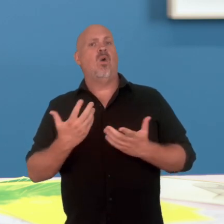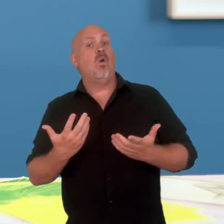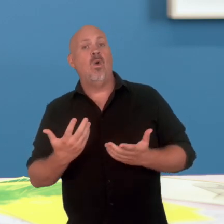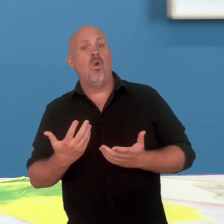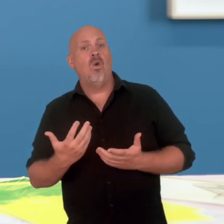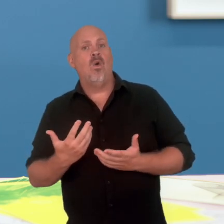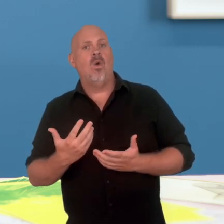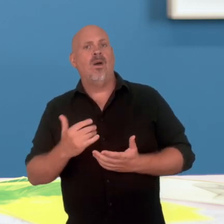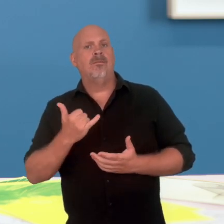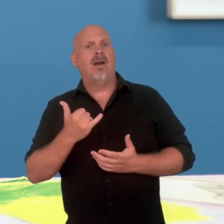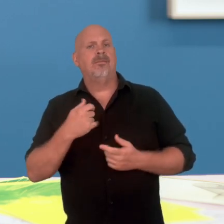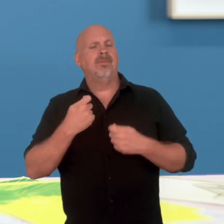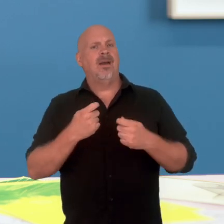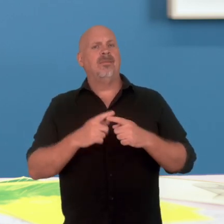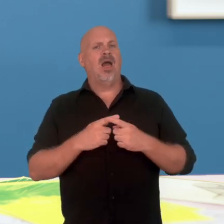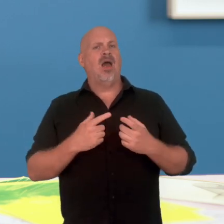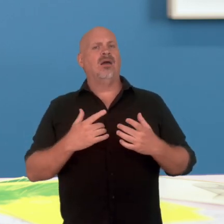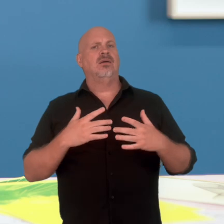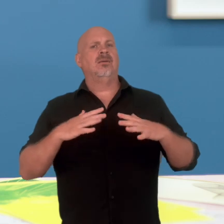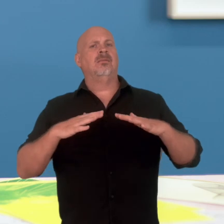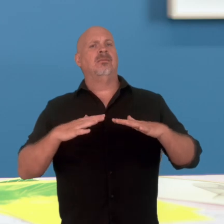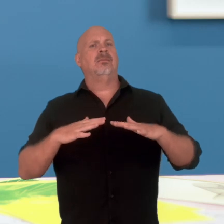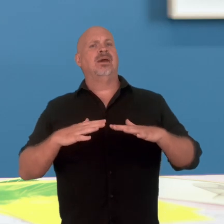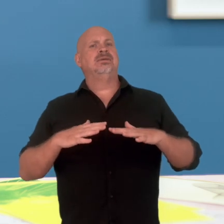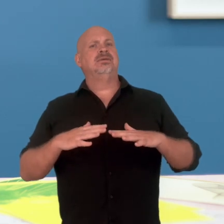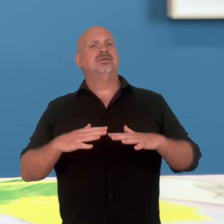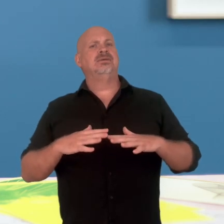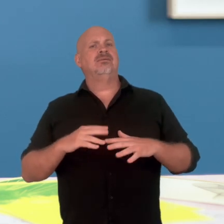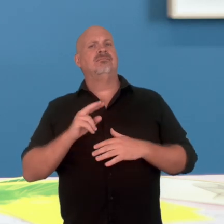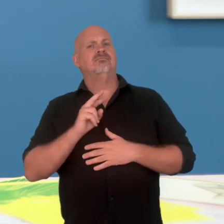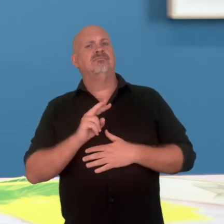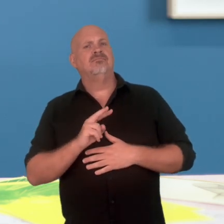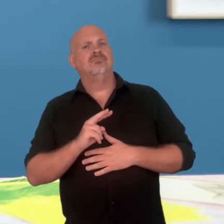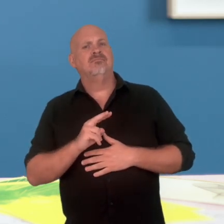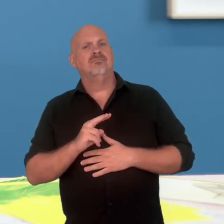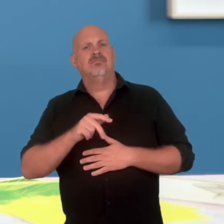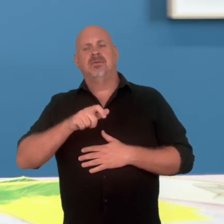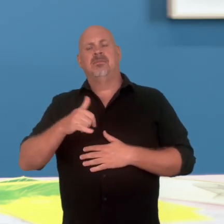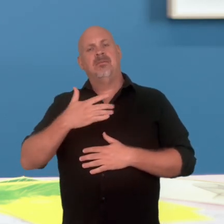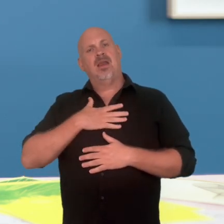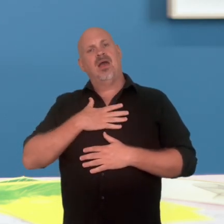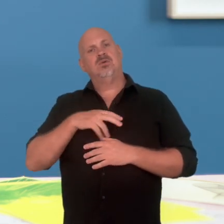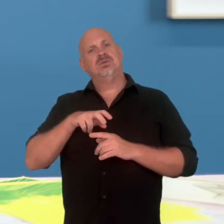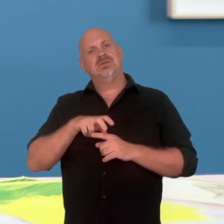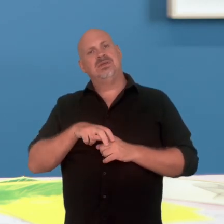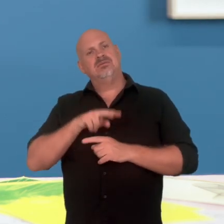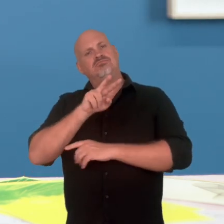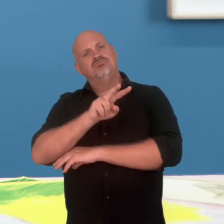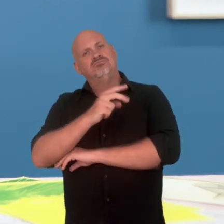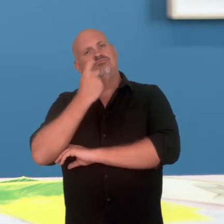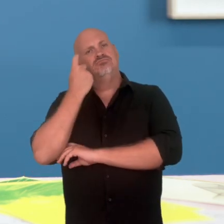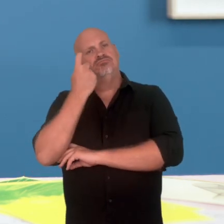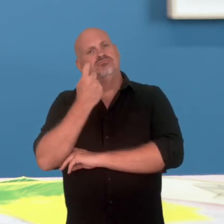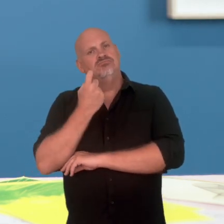become a more meditative experience where someone would like to sit with the work and reflect on it.